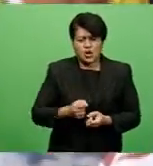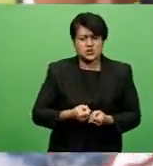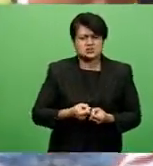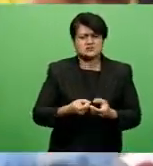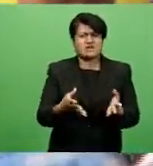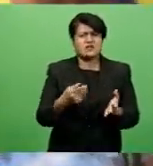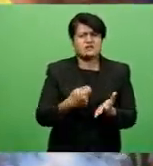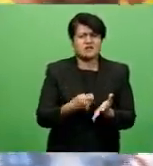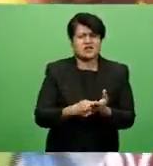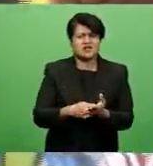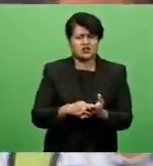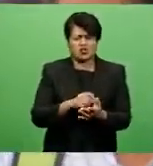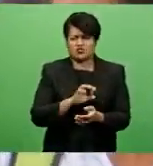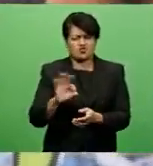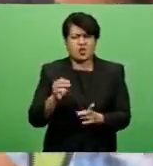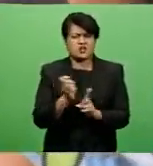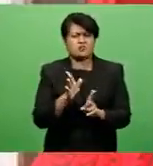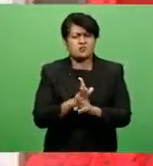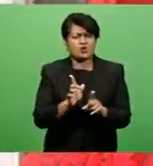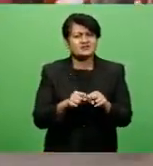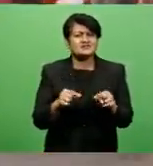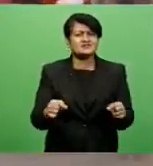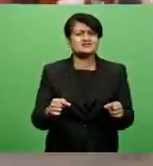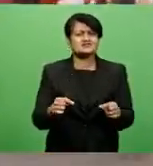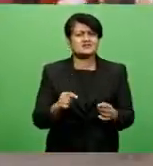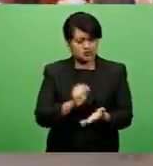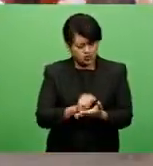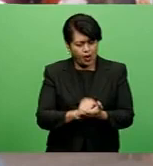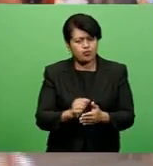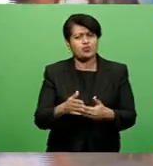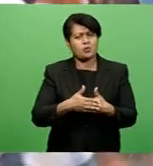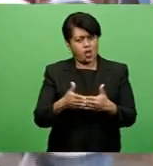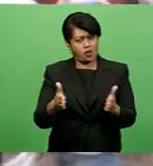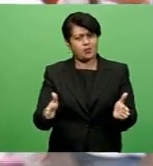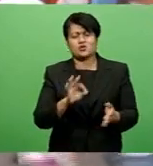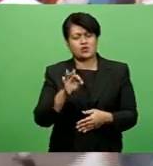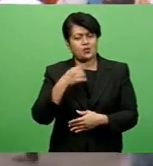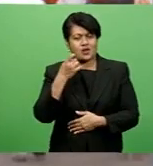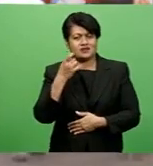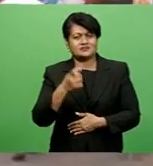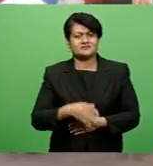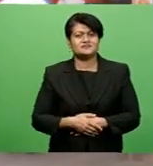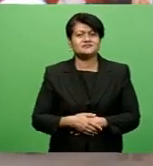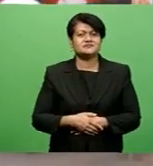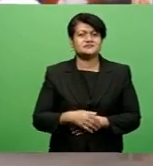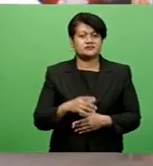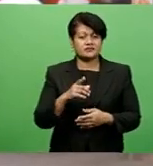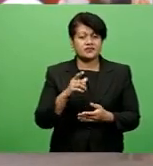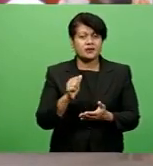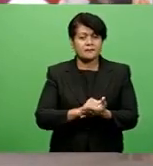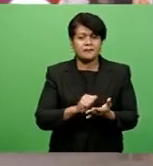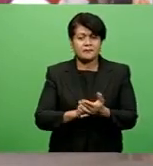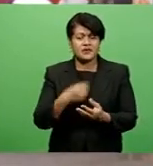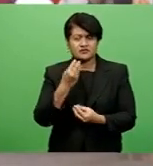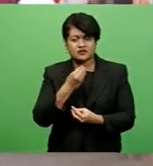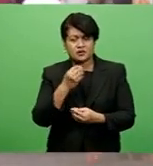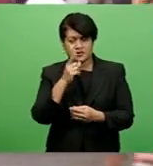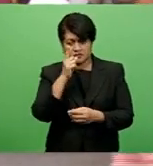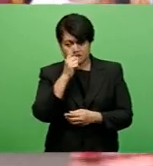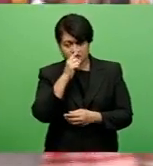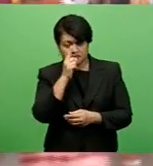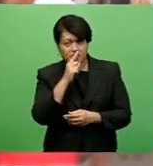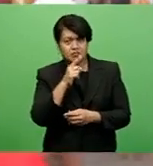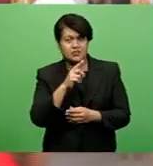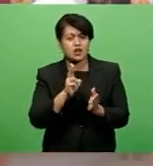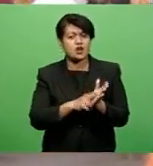unnecessary items. The stock will be kept going. Apart from the demand for groceries, people in Nausori are also stocking